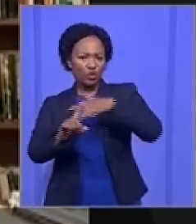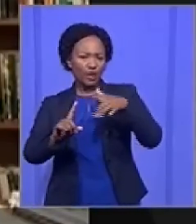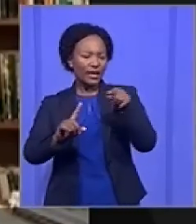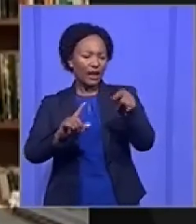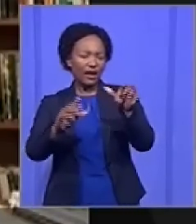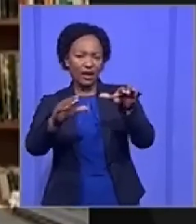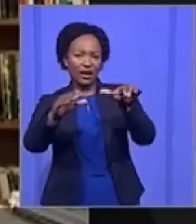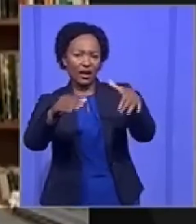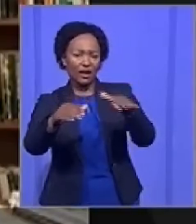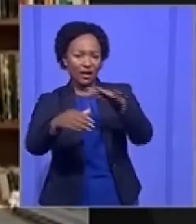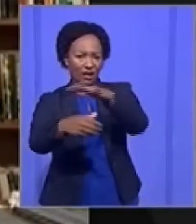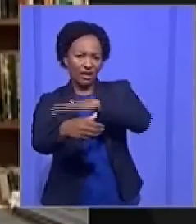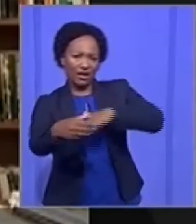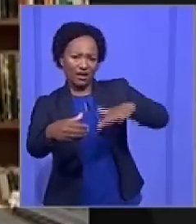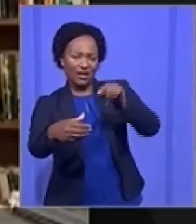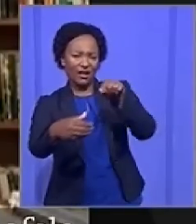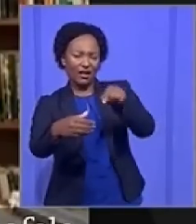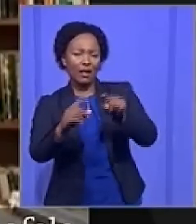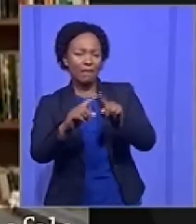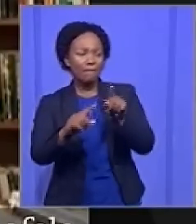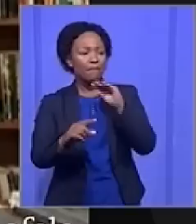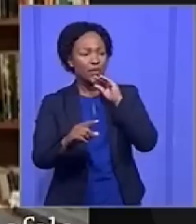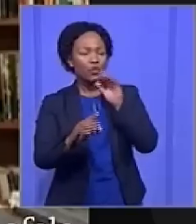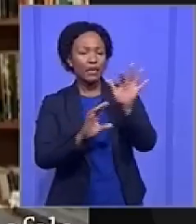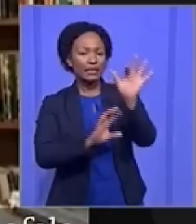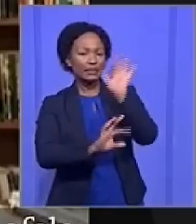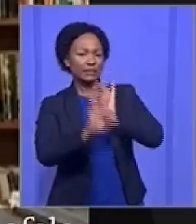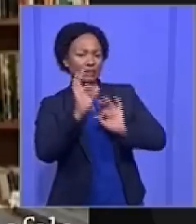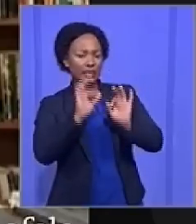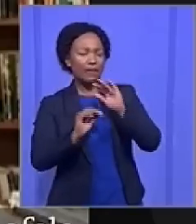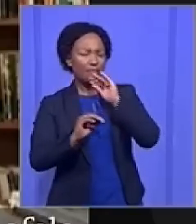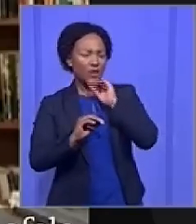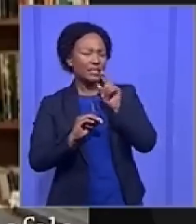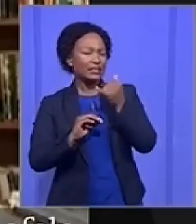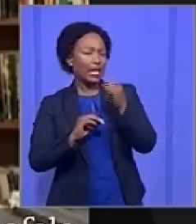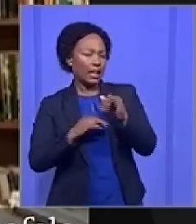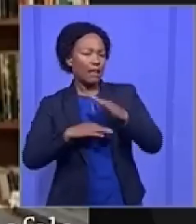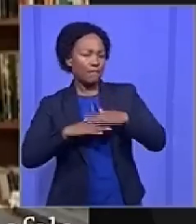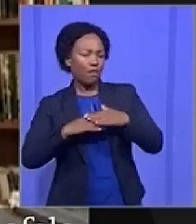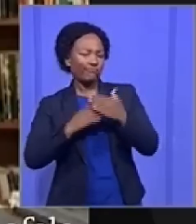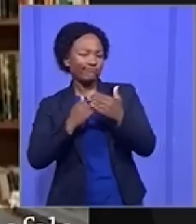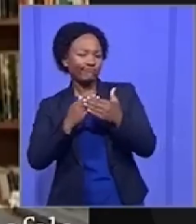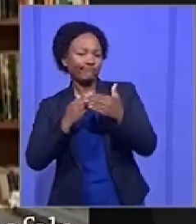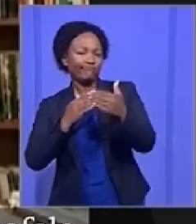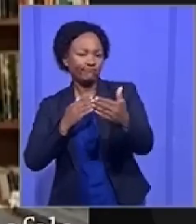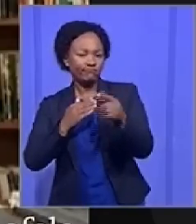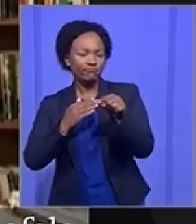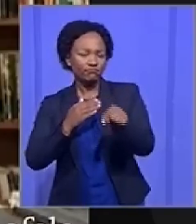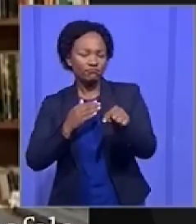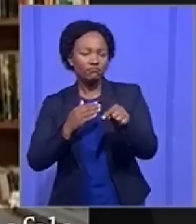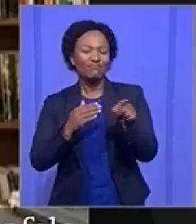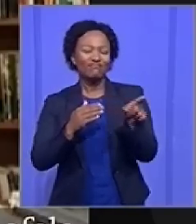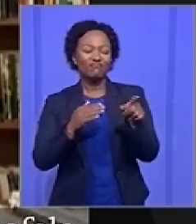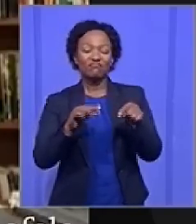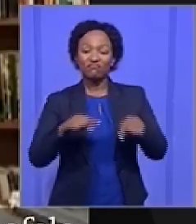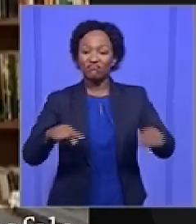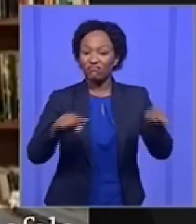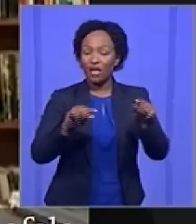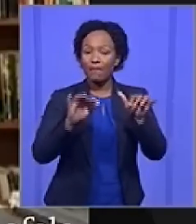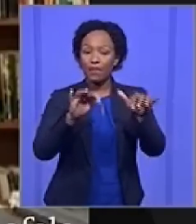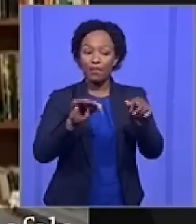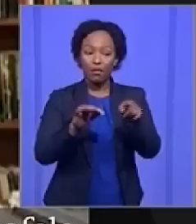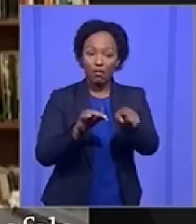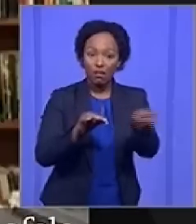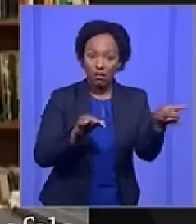just tells us we still have to travel a very long way in asserting the rights of